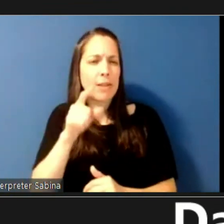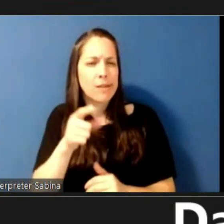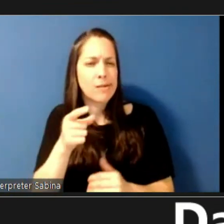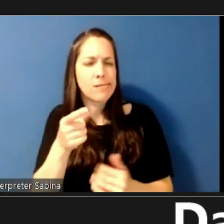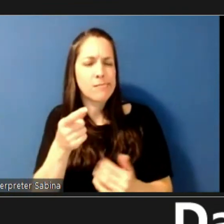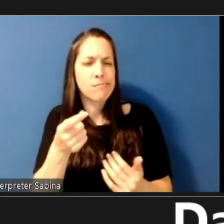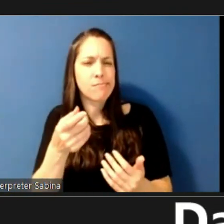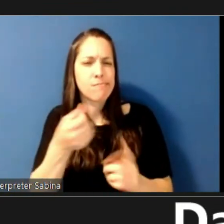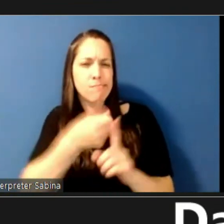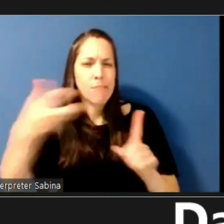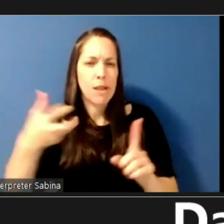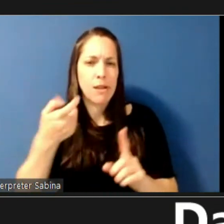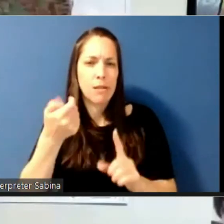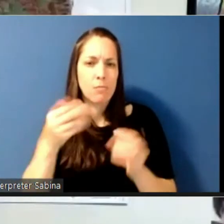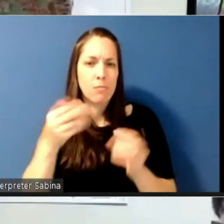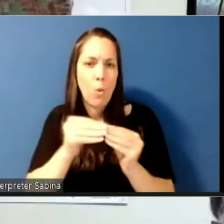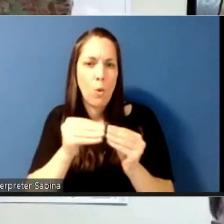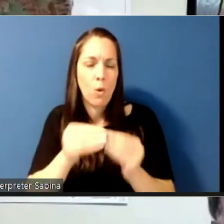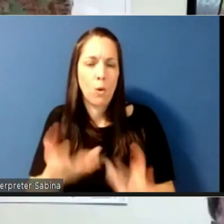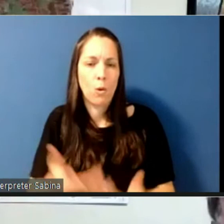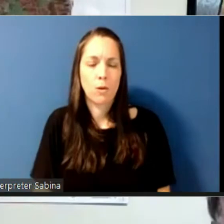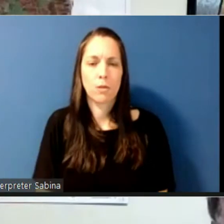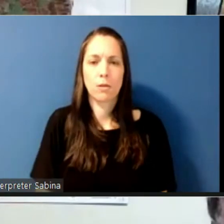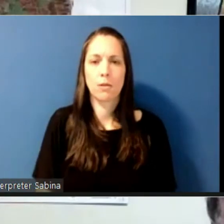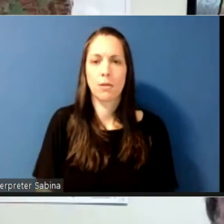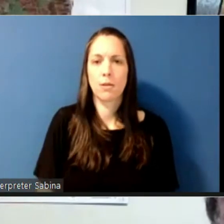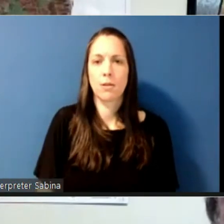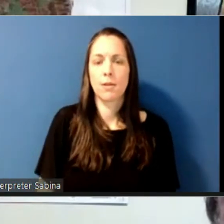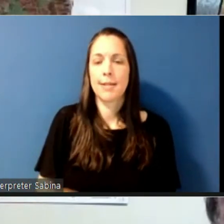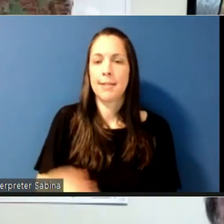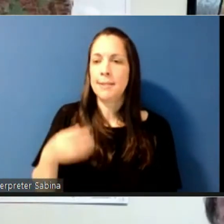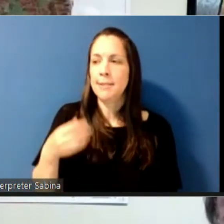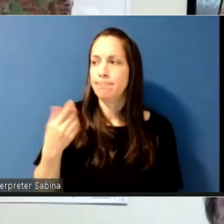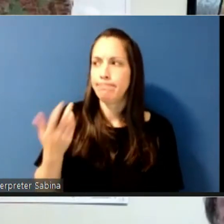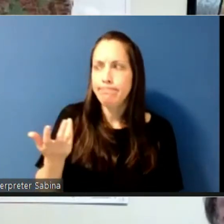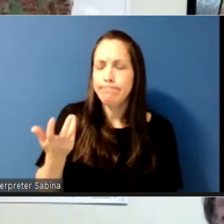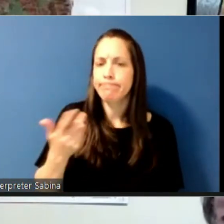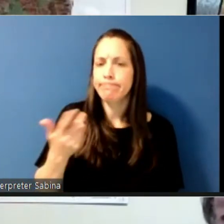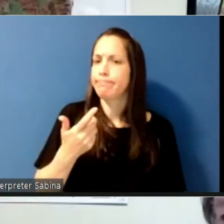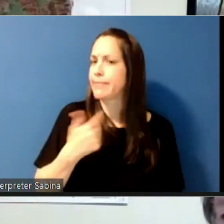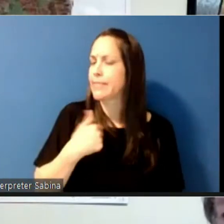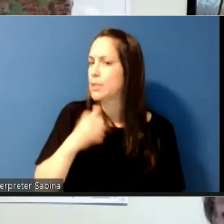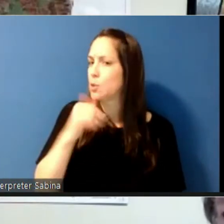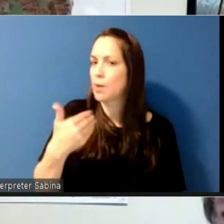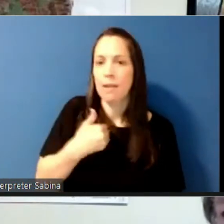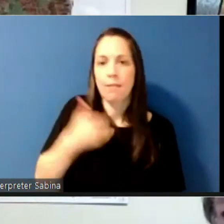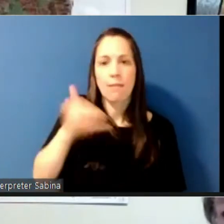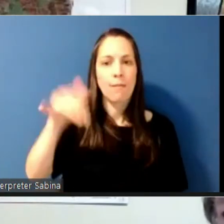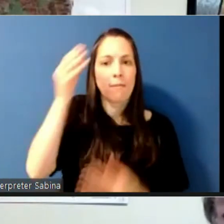regarding that? I don't think I can give you that data right now.